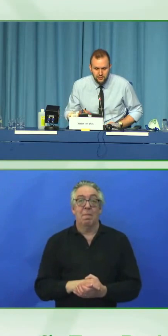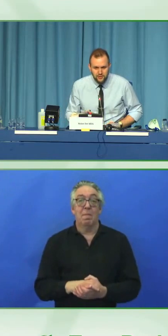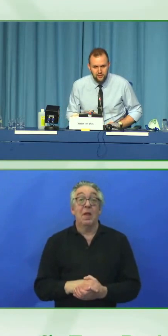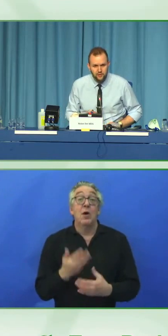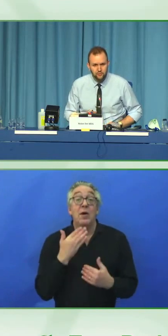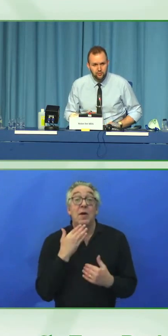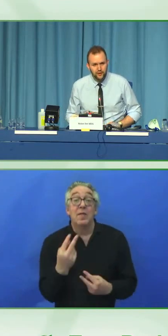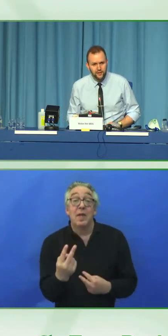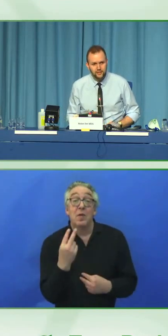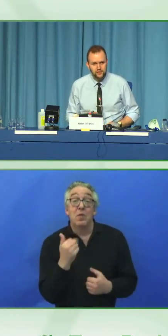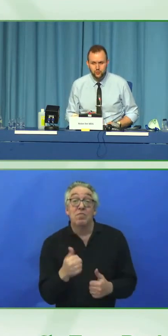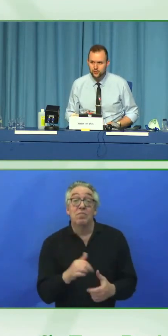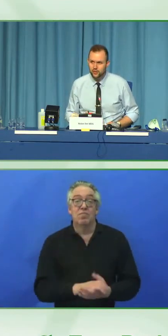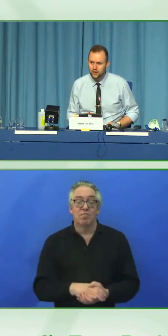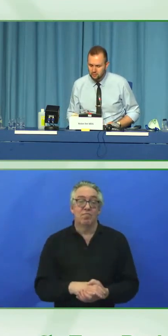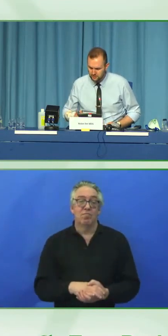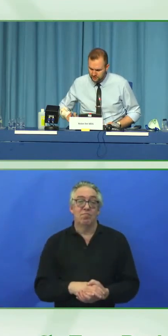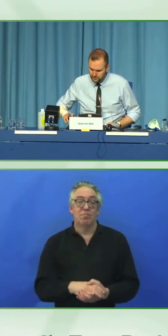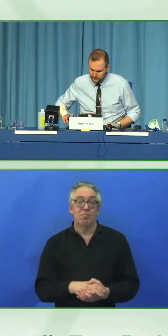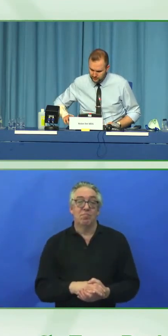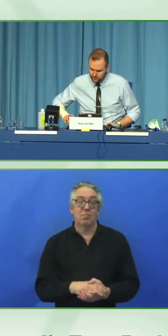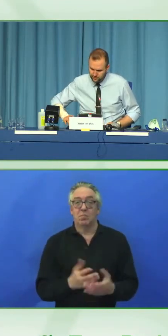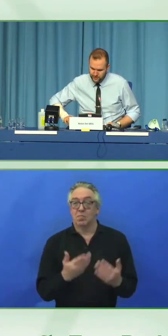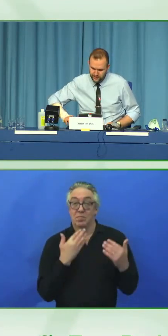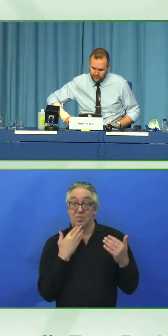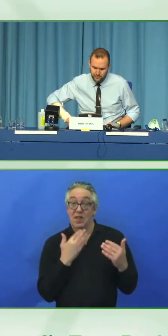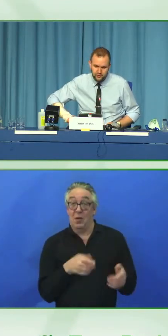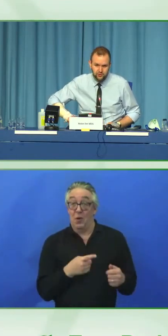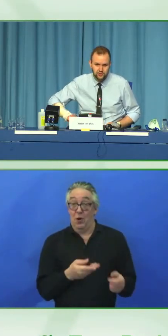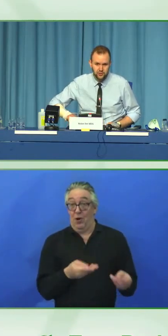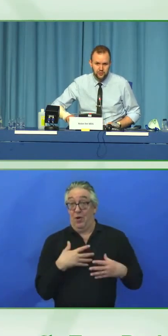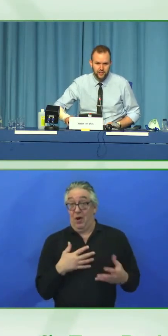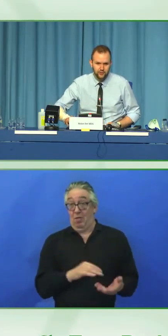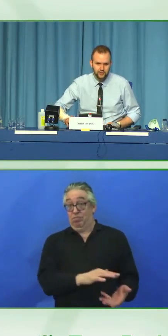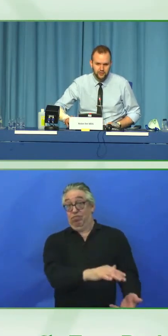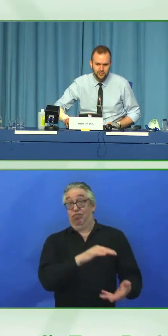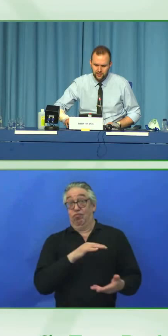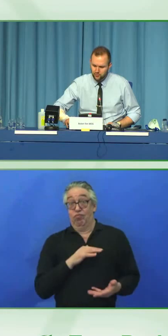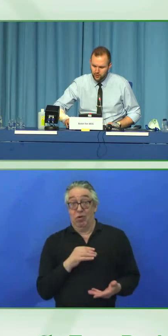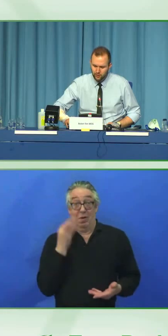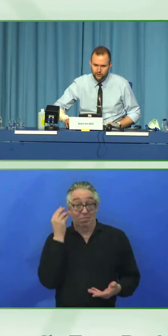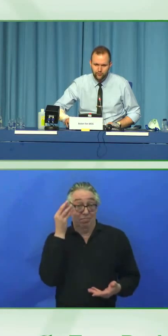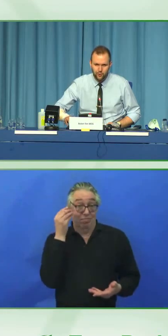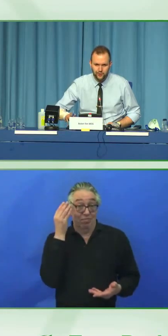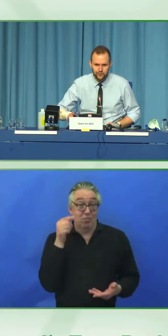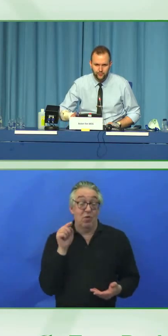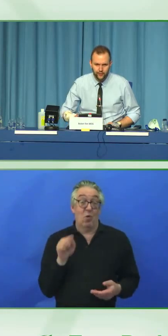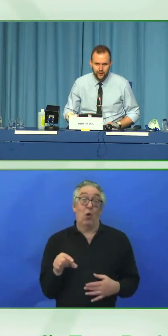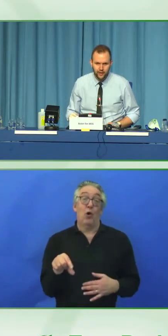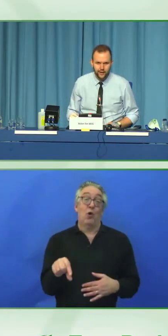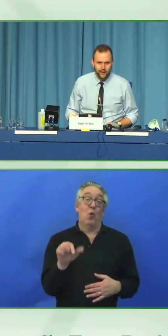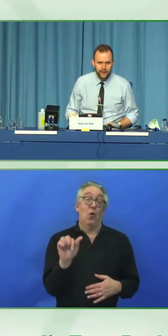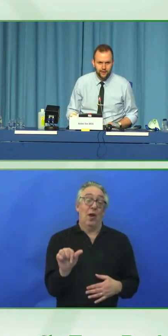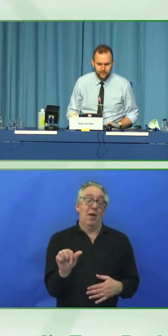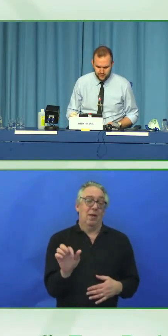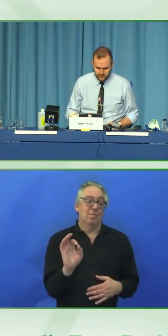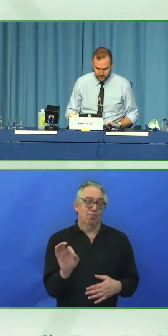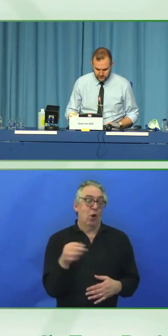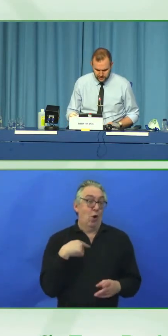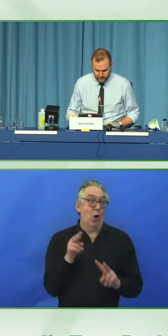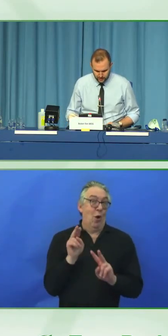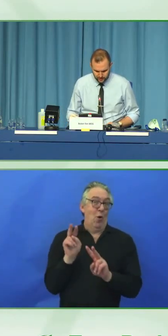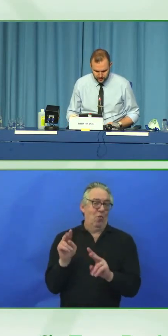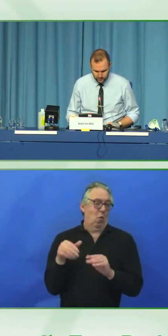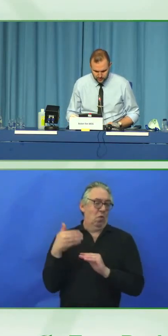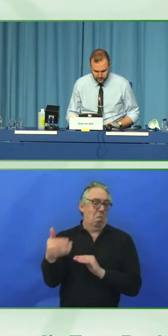Thank you, James, and I think you've provided us with a lot of material for the aforementioned Q&A, which I think we all look forward to. And, you